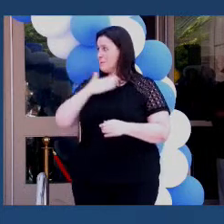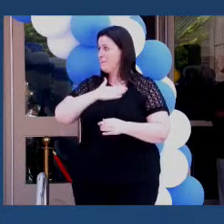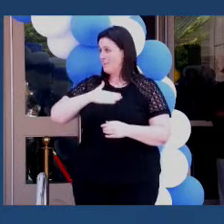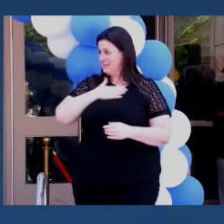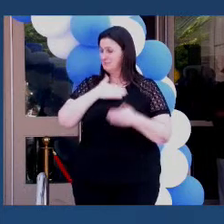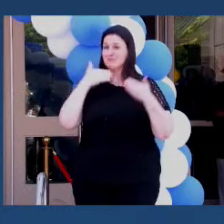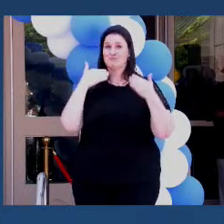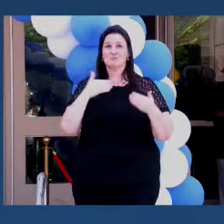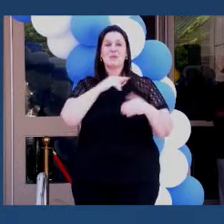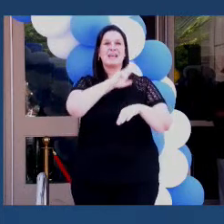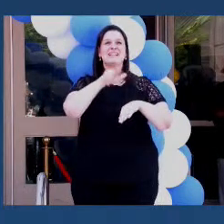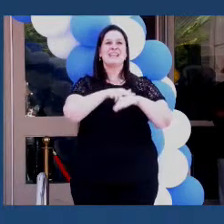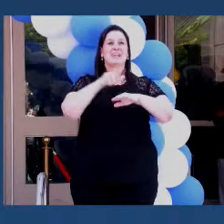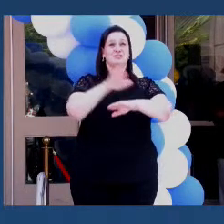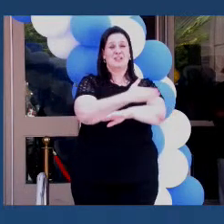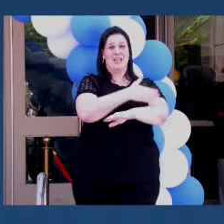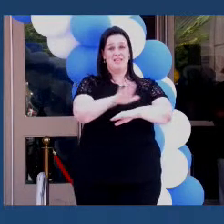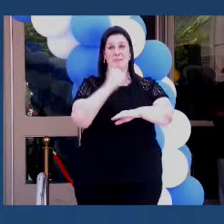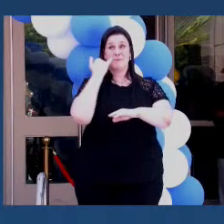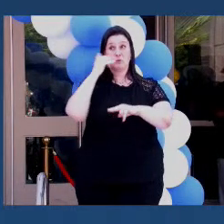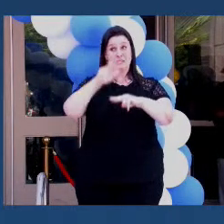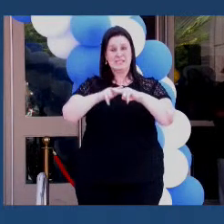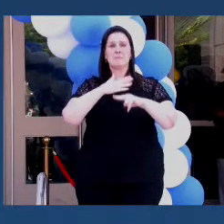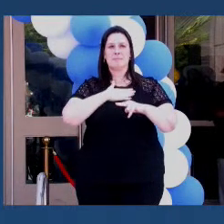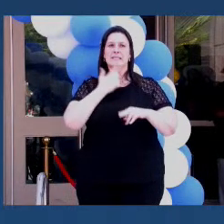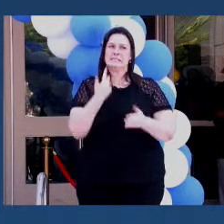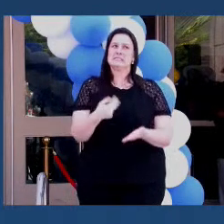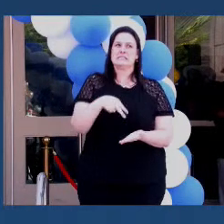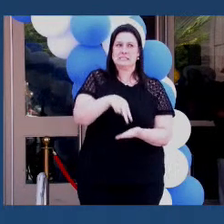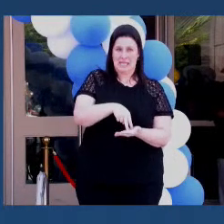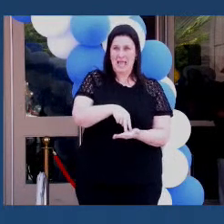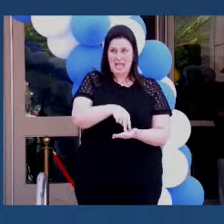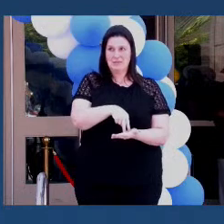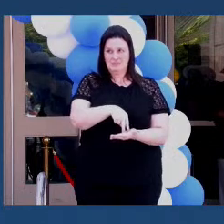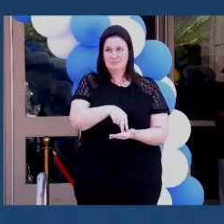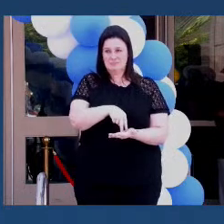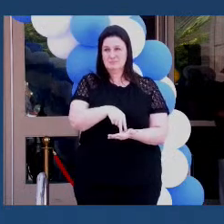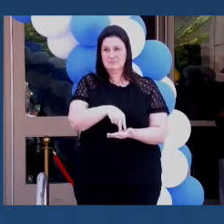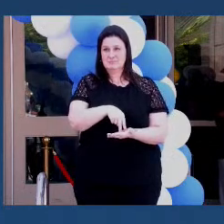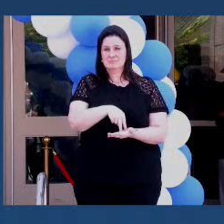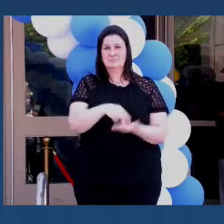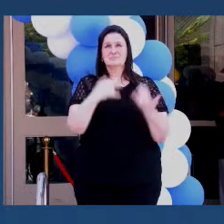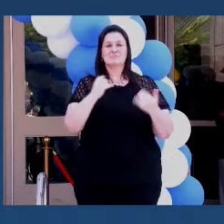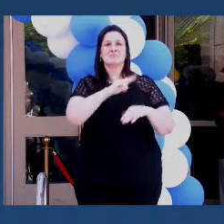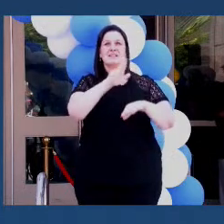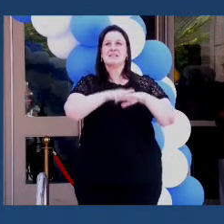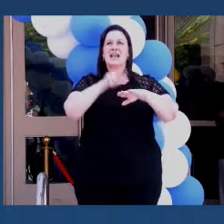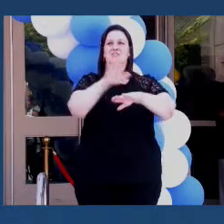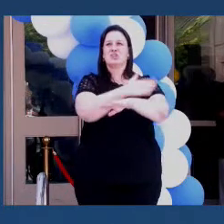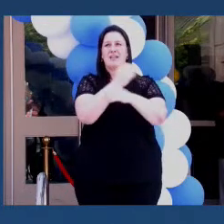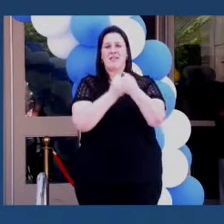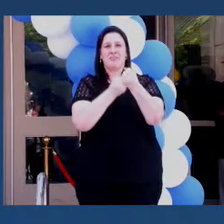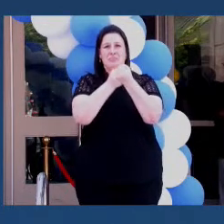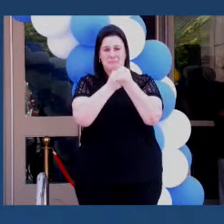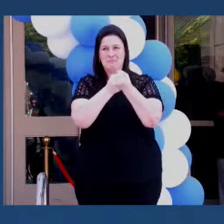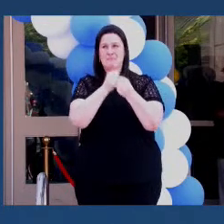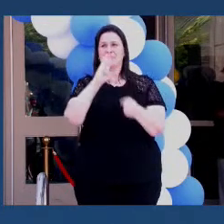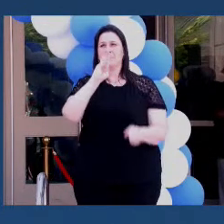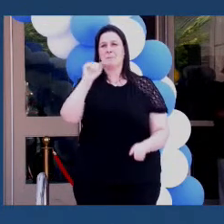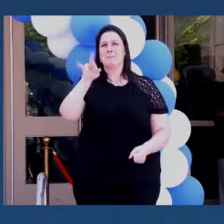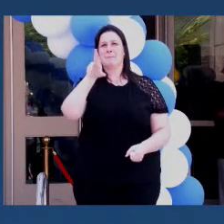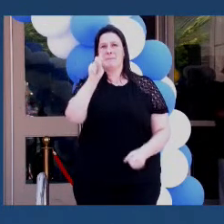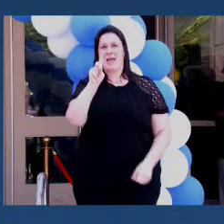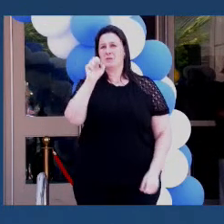the national anthem. So if you're seated, if you could stand, that would be great as they present the national anthem from our Bayard Orchestra,